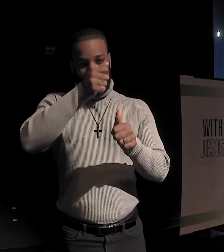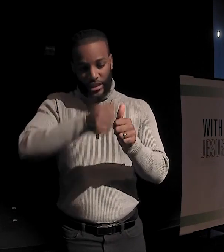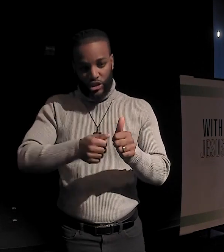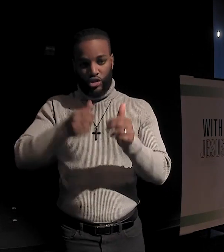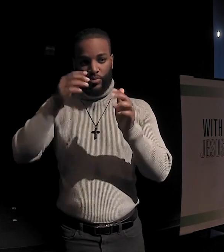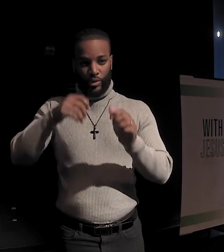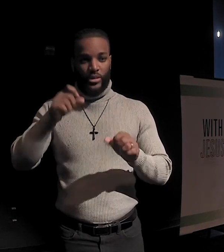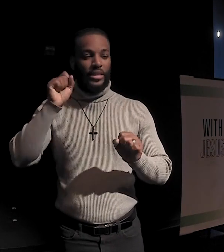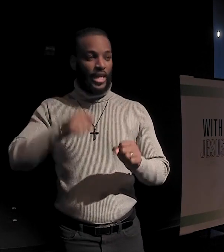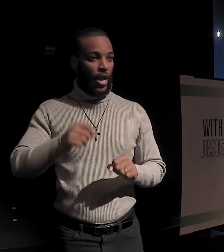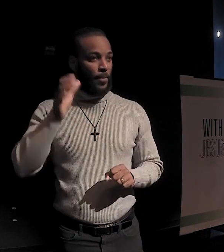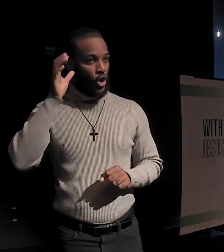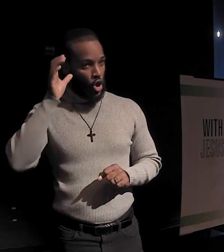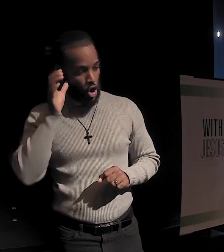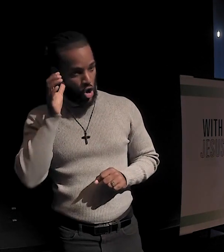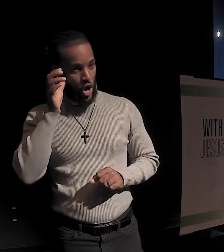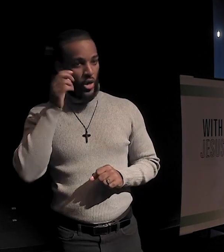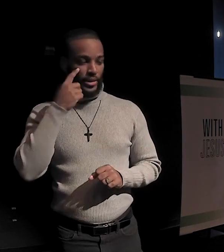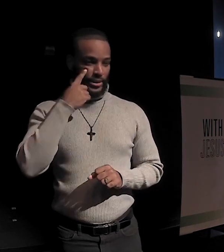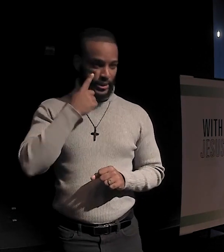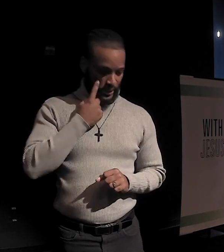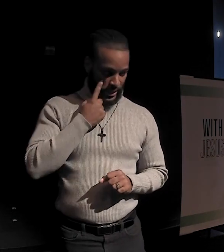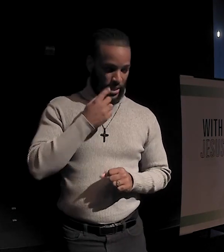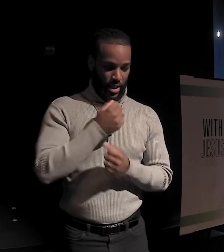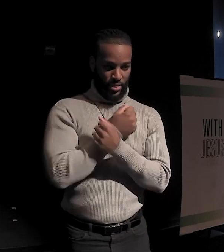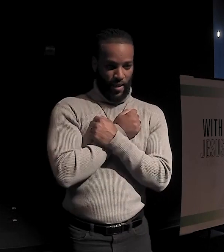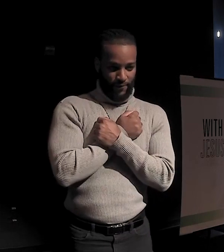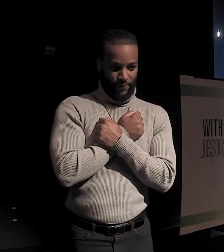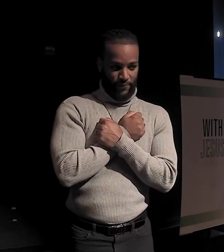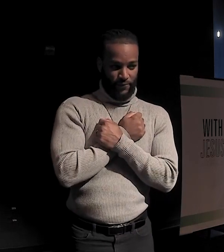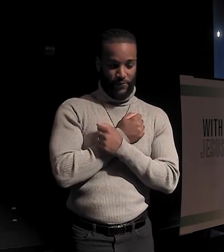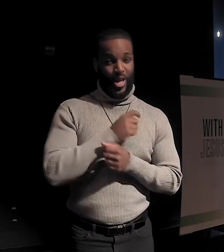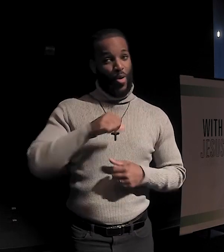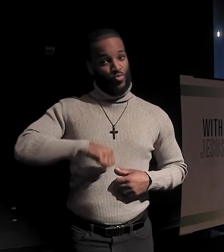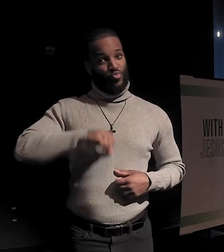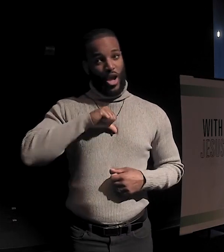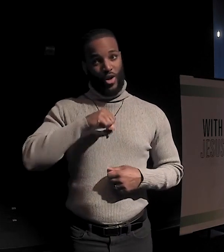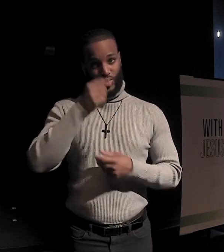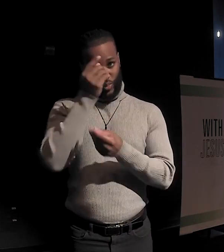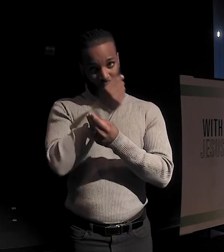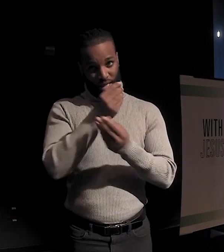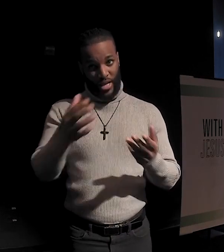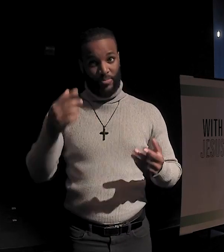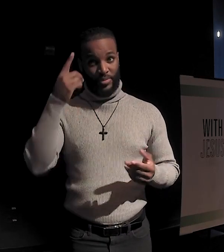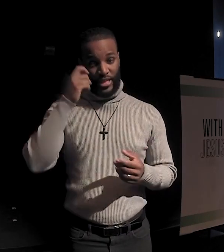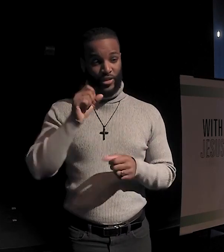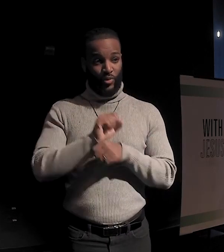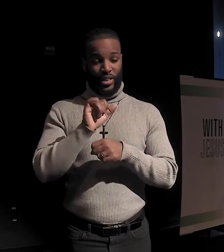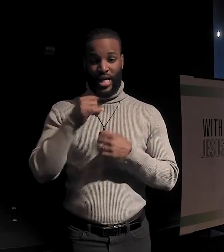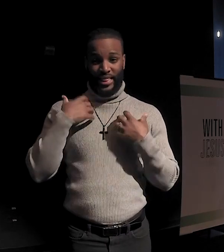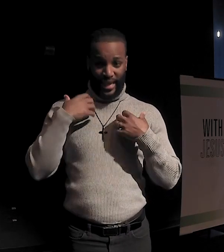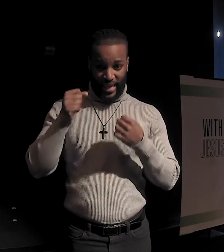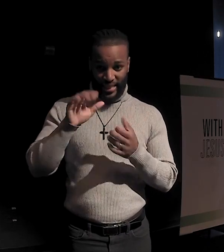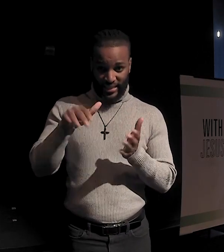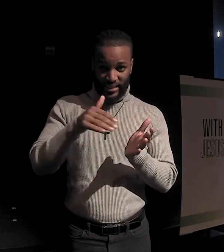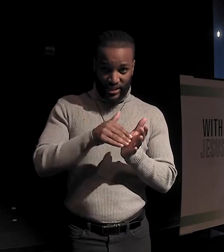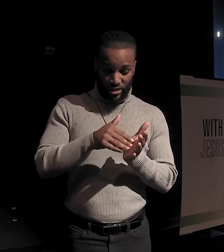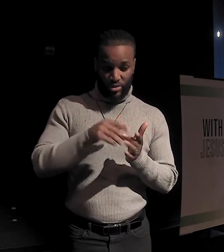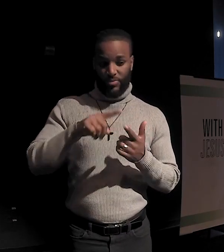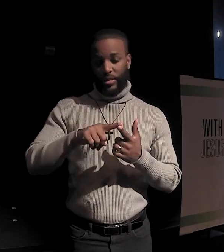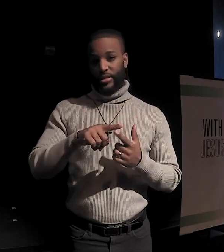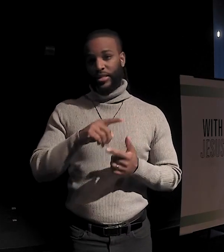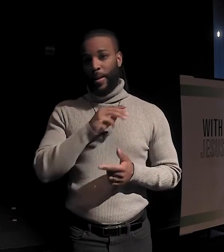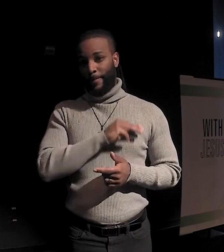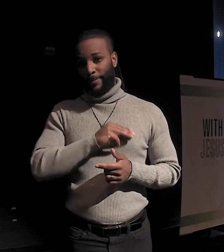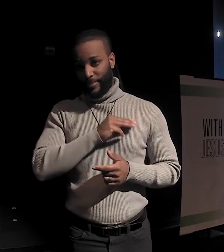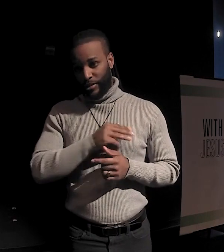heard and seen and loved. And I'm super proud to announce that because of work like the Healing Center, because of mission